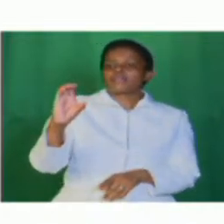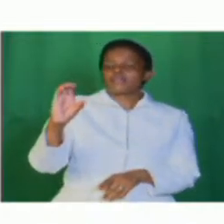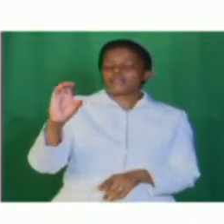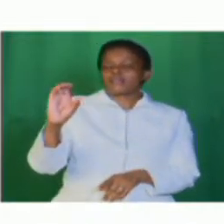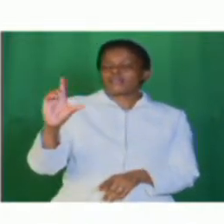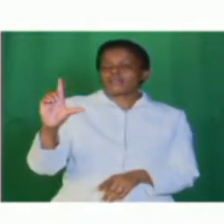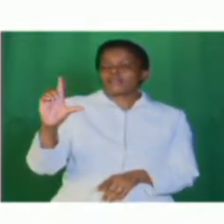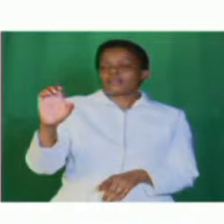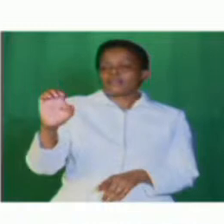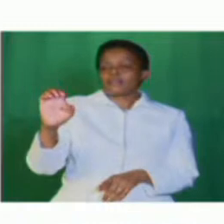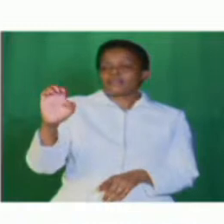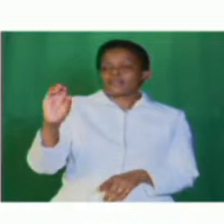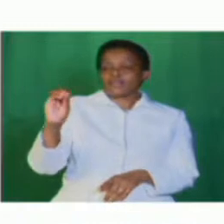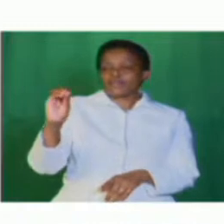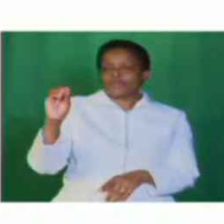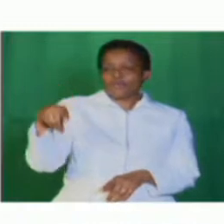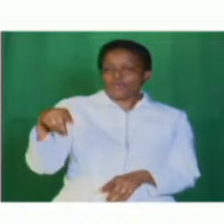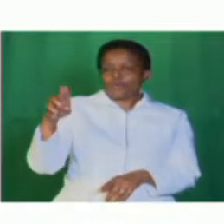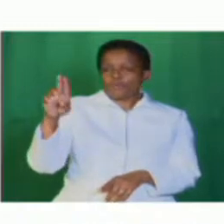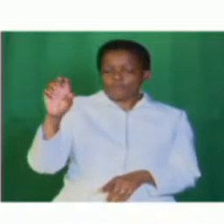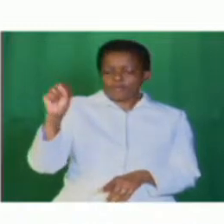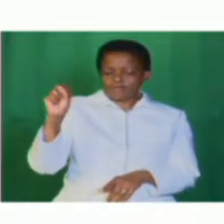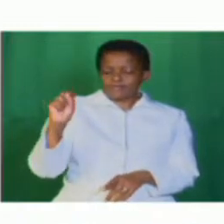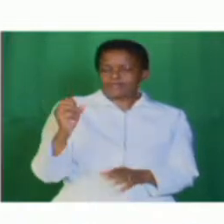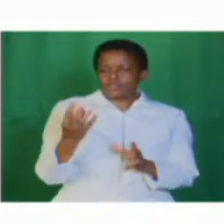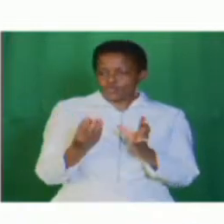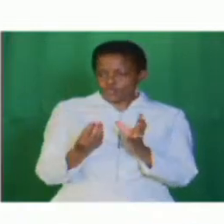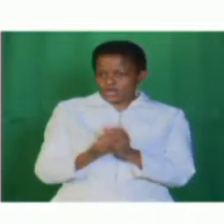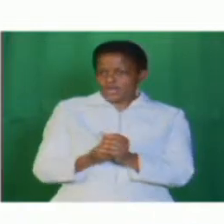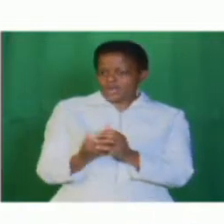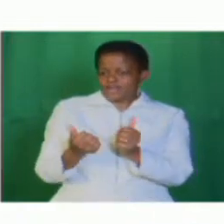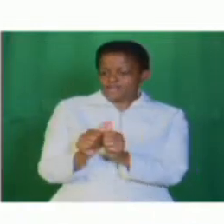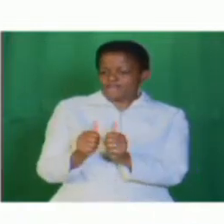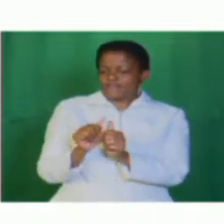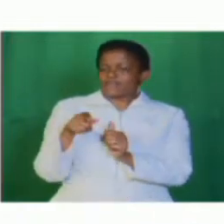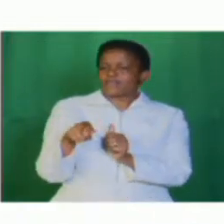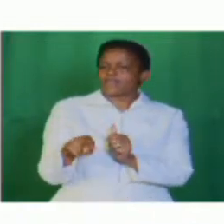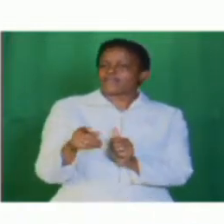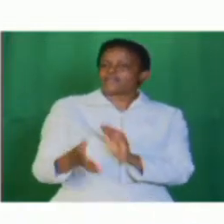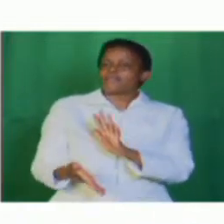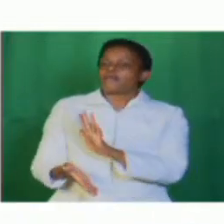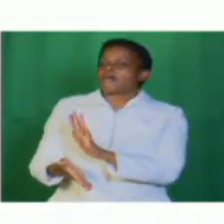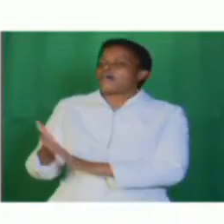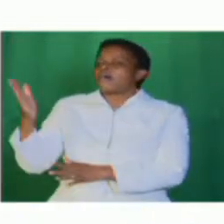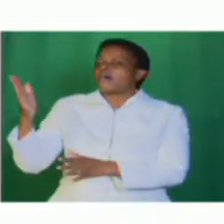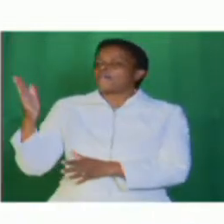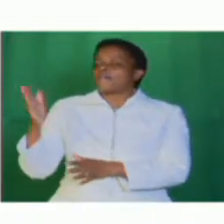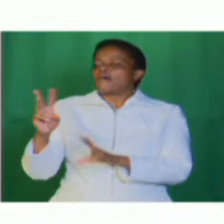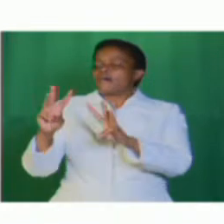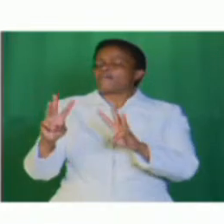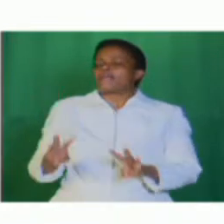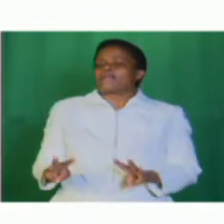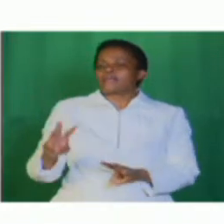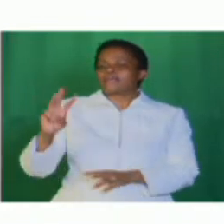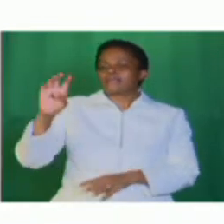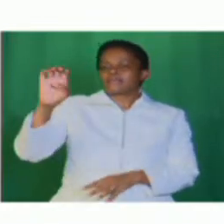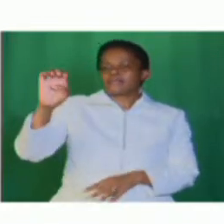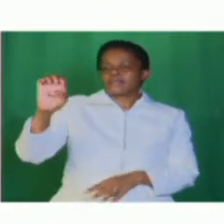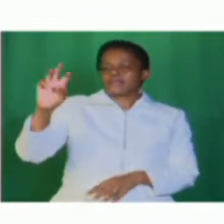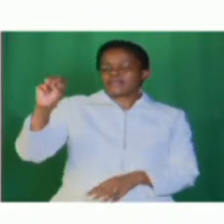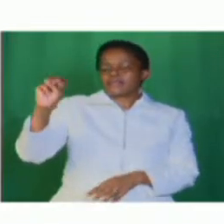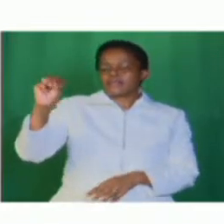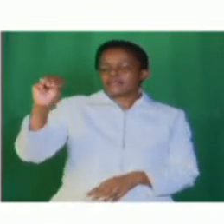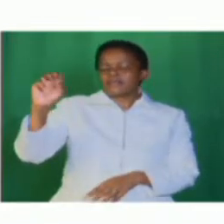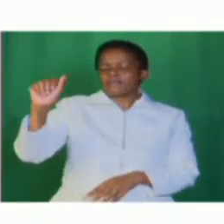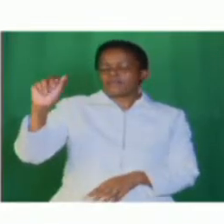Cleopas, and his companion on their road to Emmaus. You will remember we said that they walked